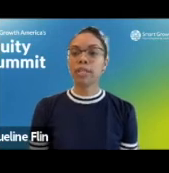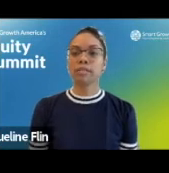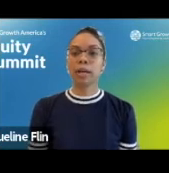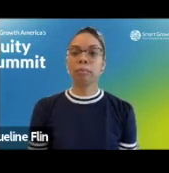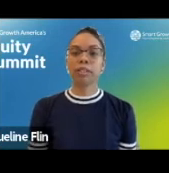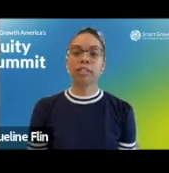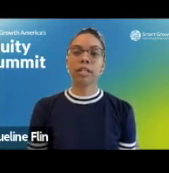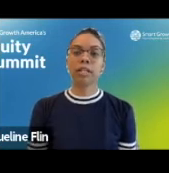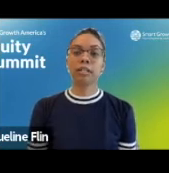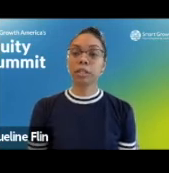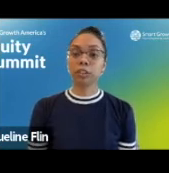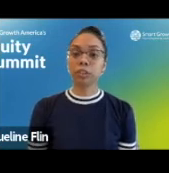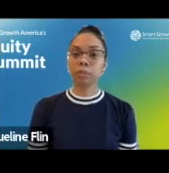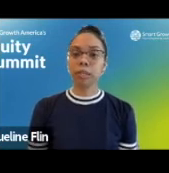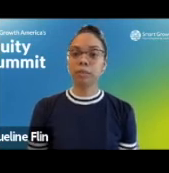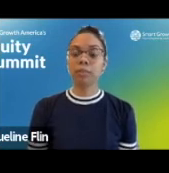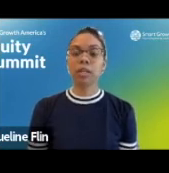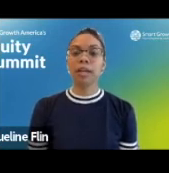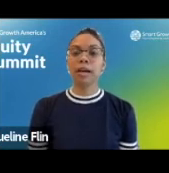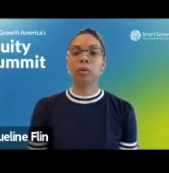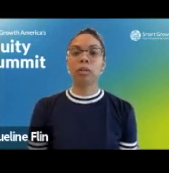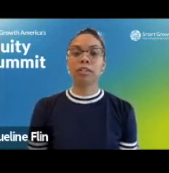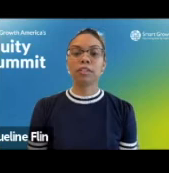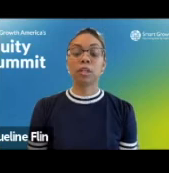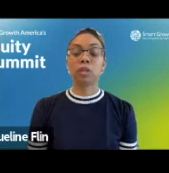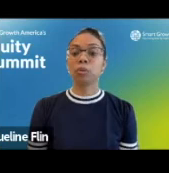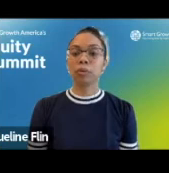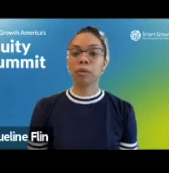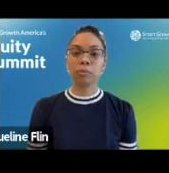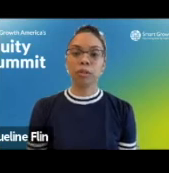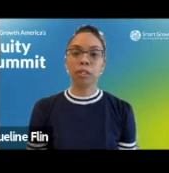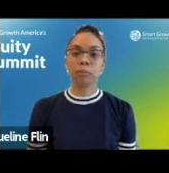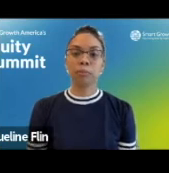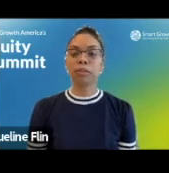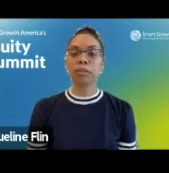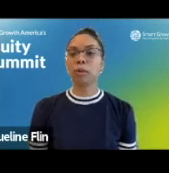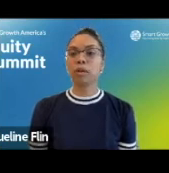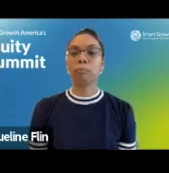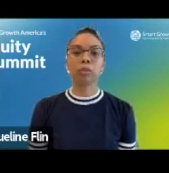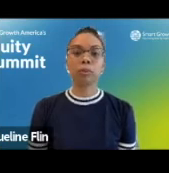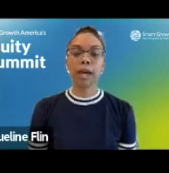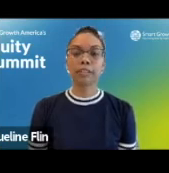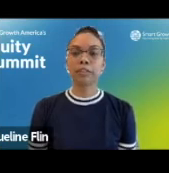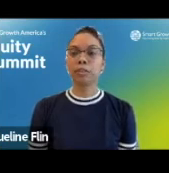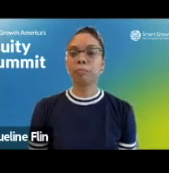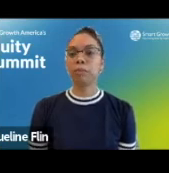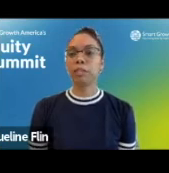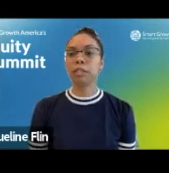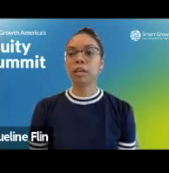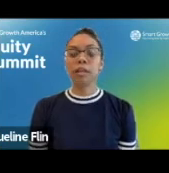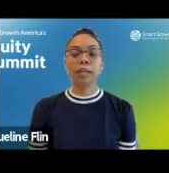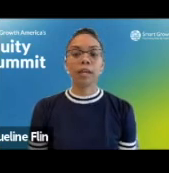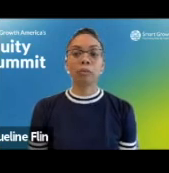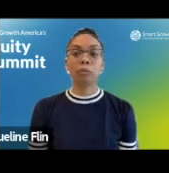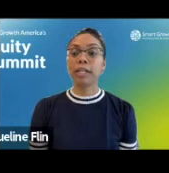So we established a leadership committee that was a group of community members that wear multiple hats in the